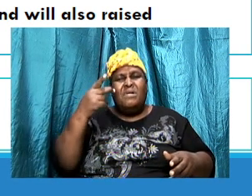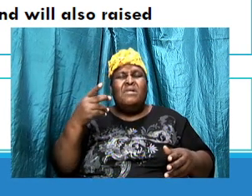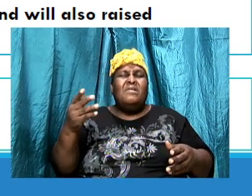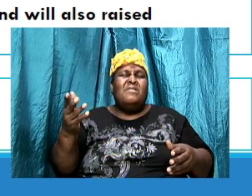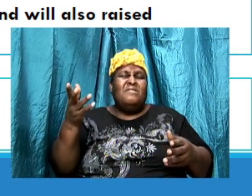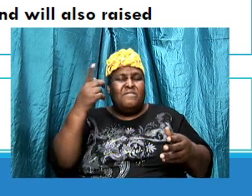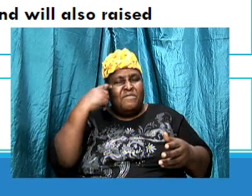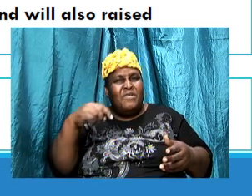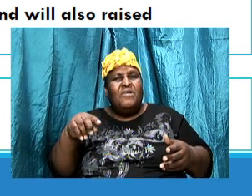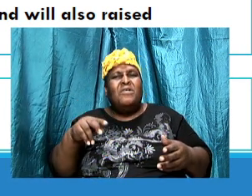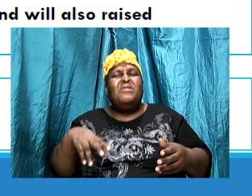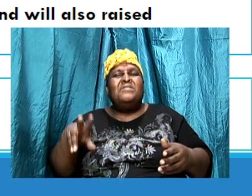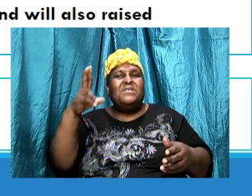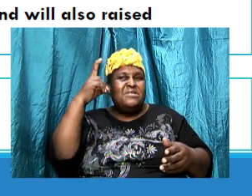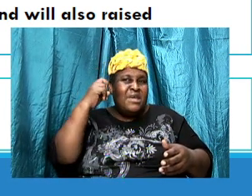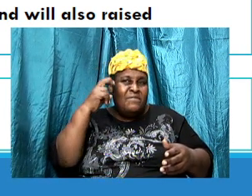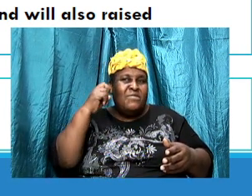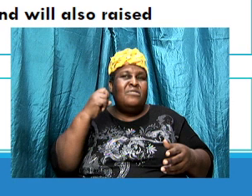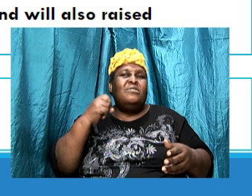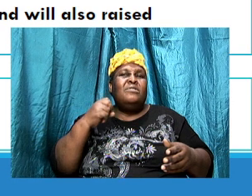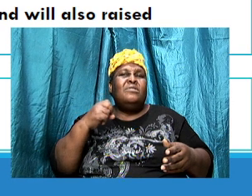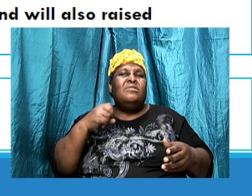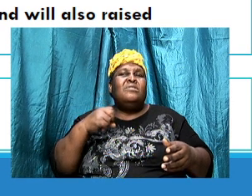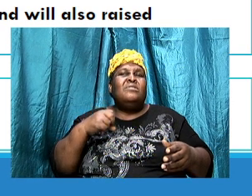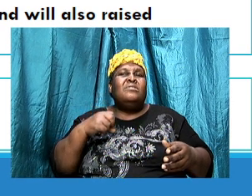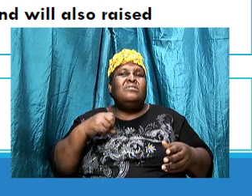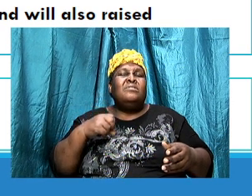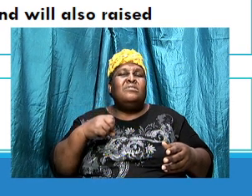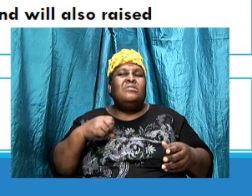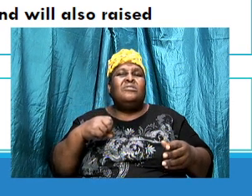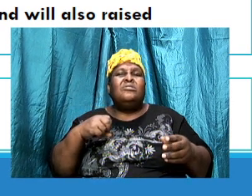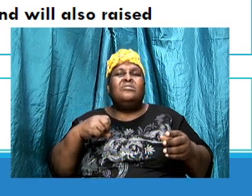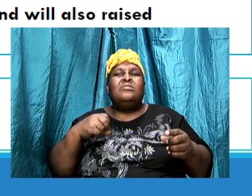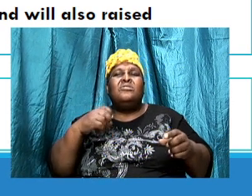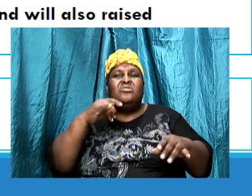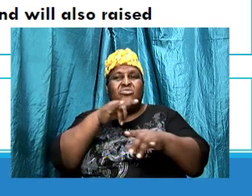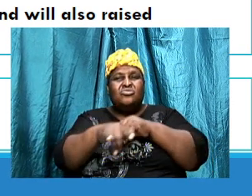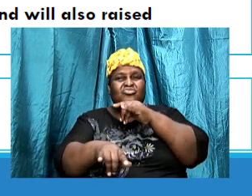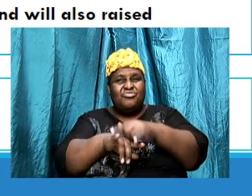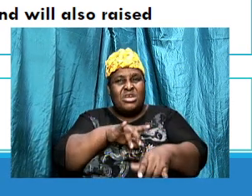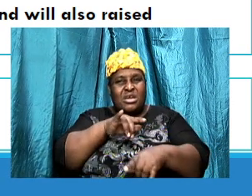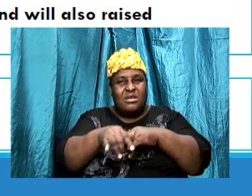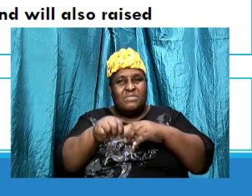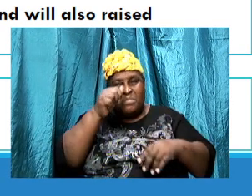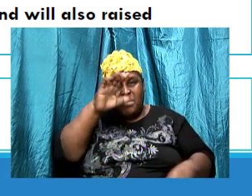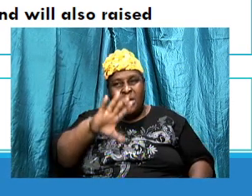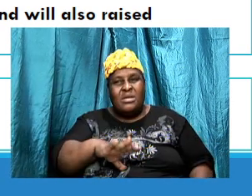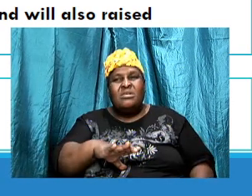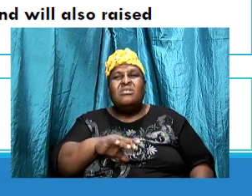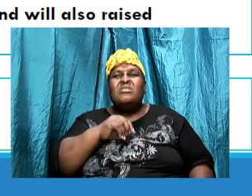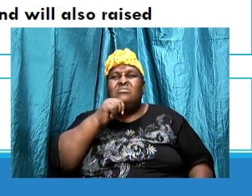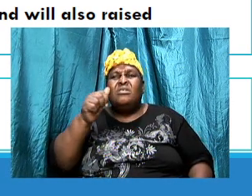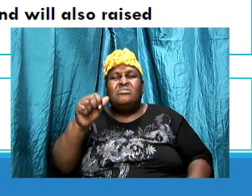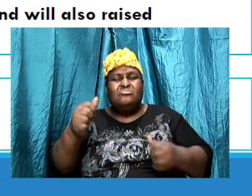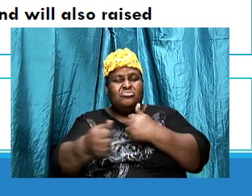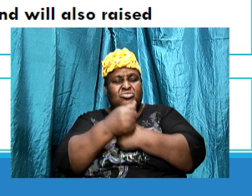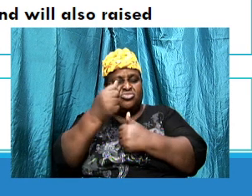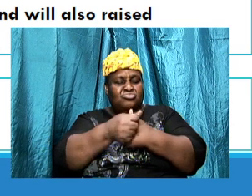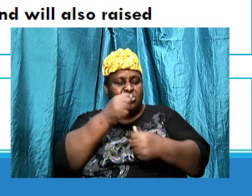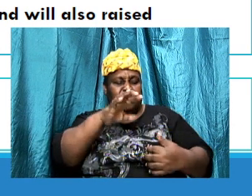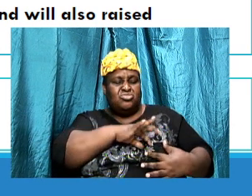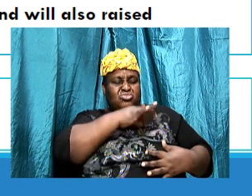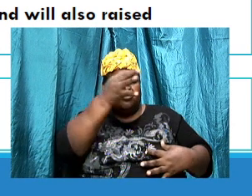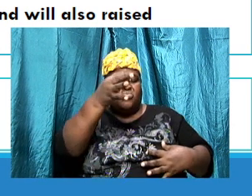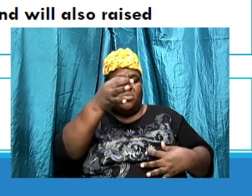so that he could return to God with a true heart. You know, so it's not to destroy his soul, but in fact, it was